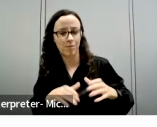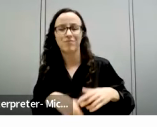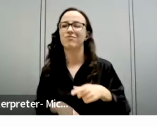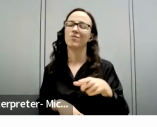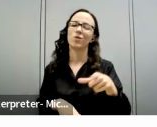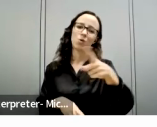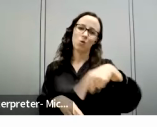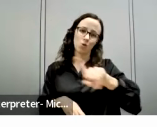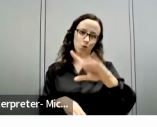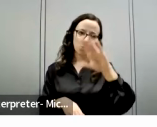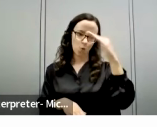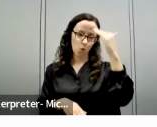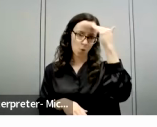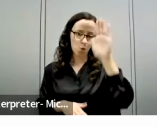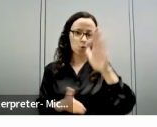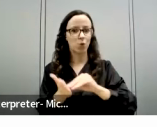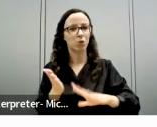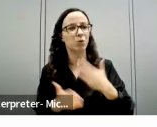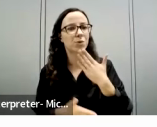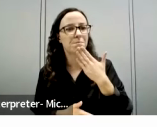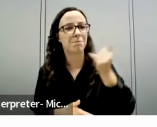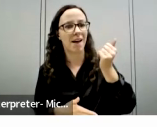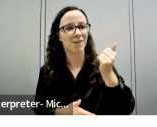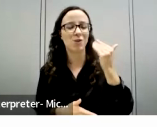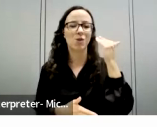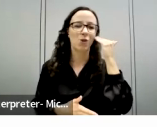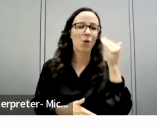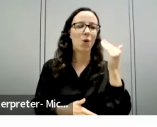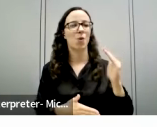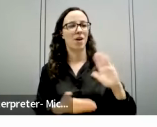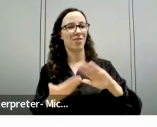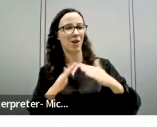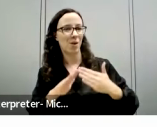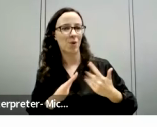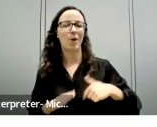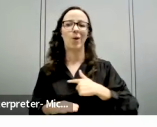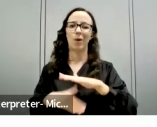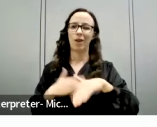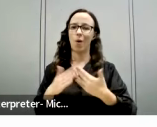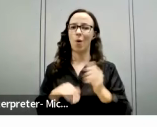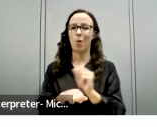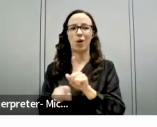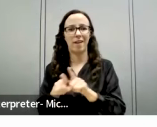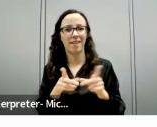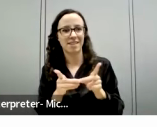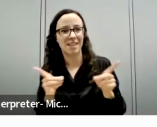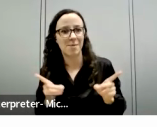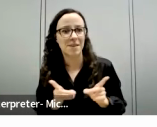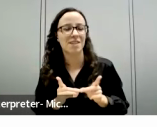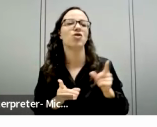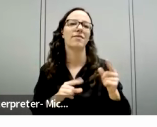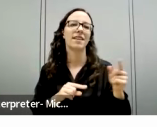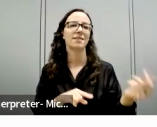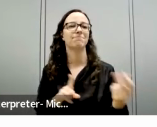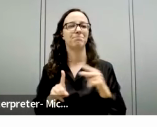students best, you know the community that we're working under, we're all part of the same district. And so perhaps this goes back to number